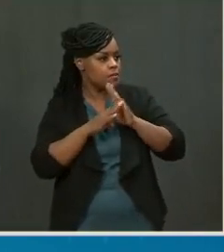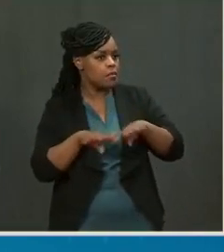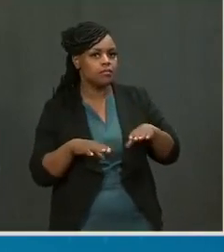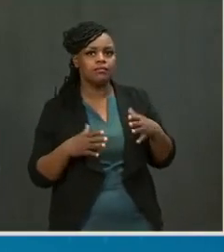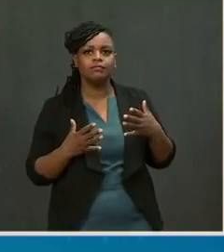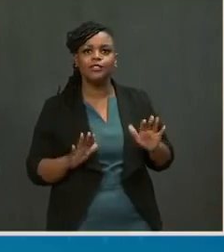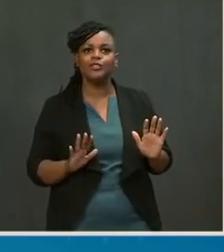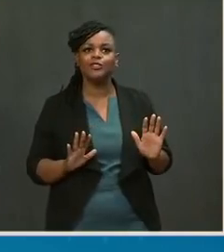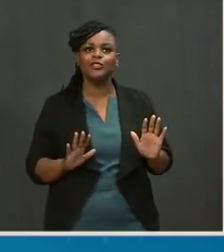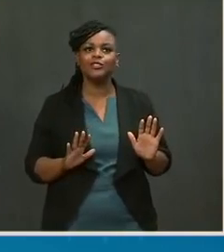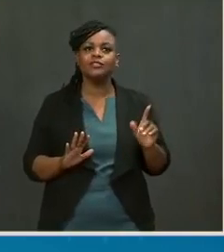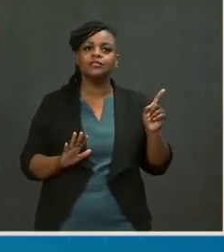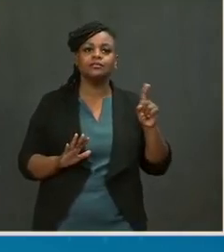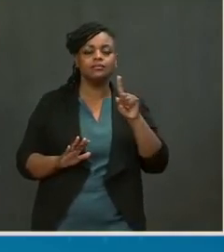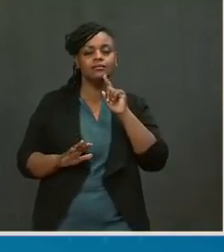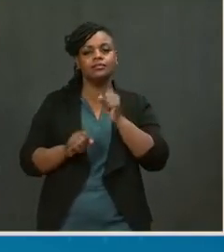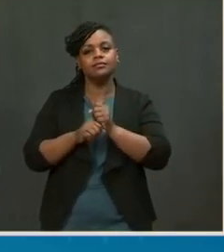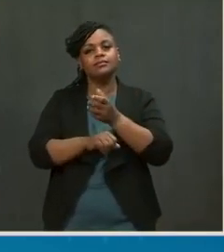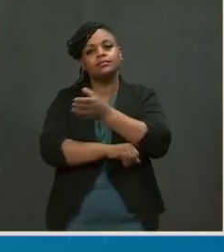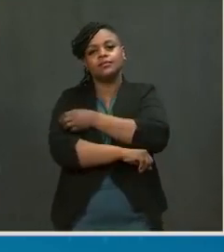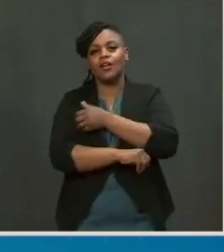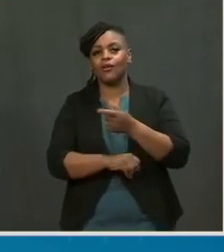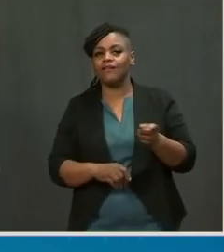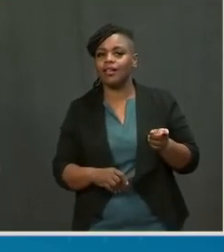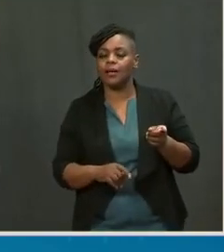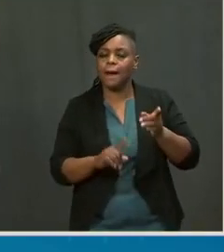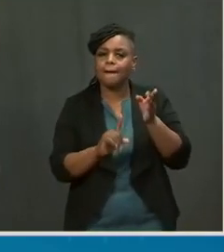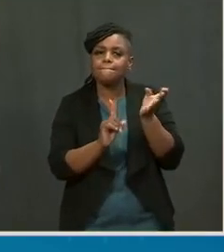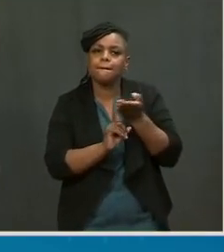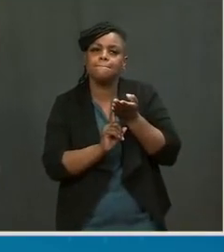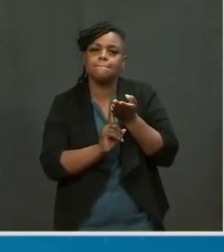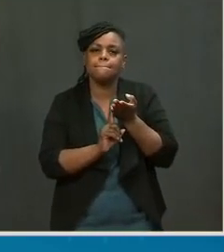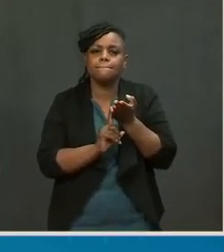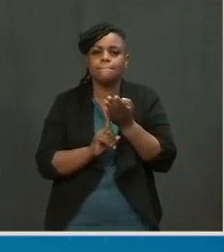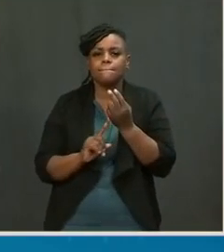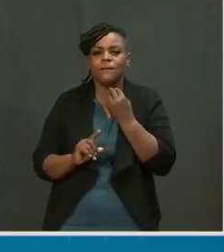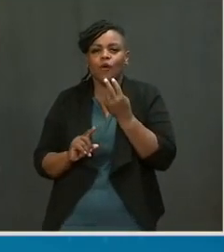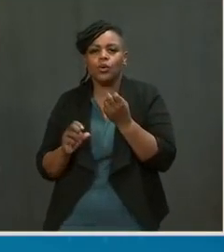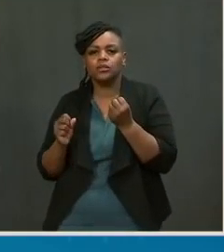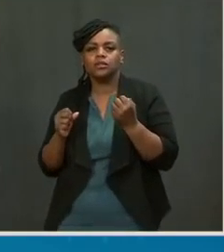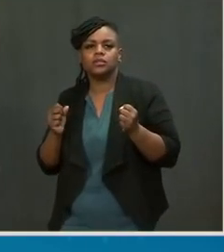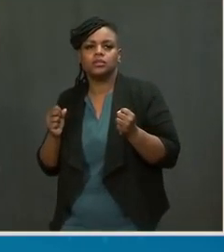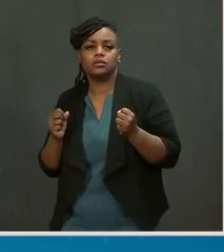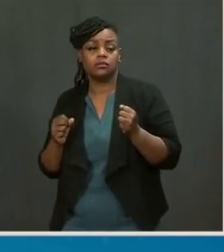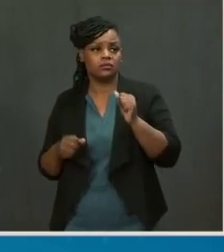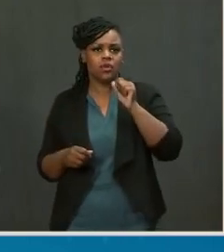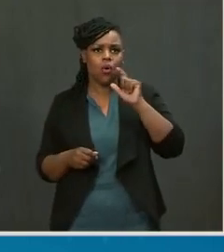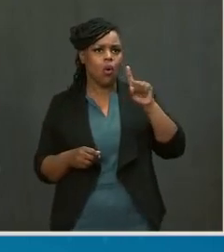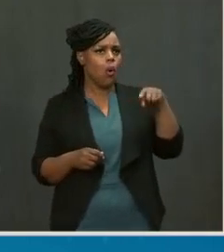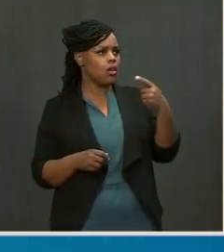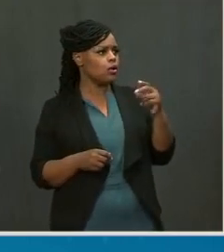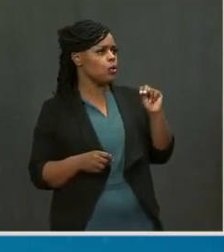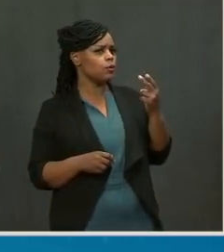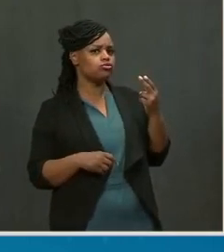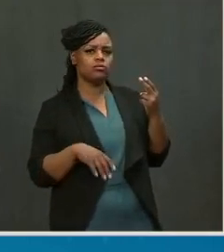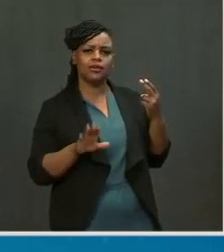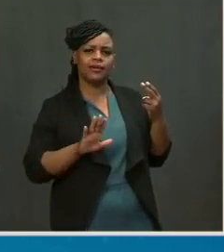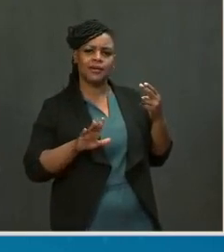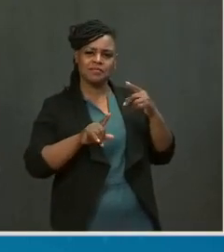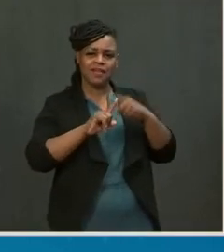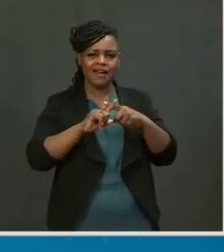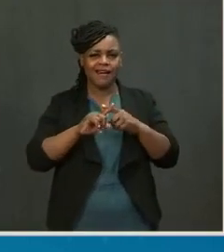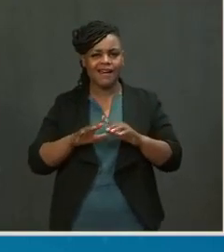persuasive voice, not only for the state of New Hampshire, but for working people throughout our country. And so, Jeanne, I want to just thank you in front